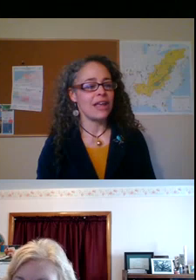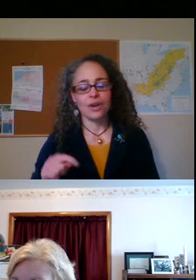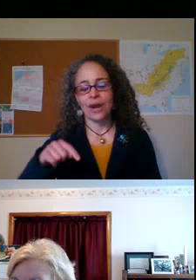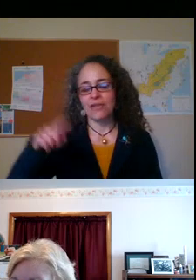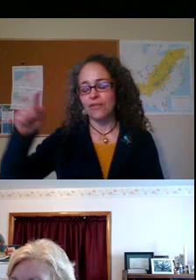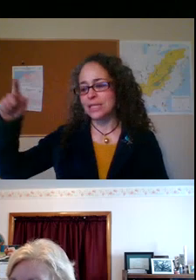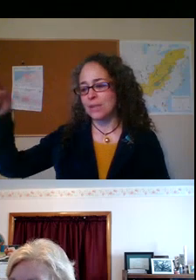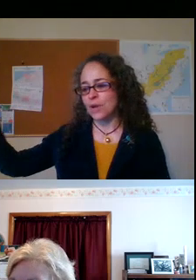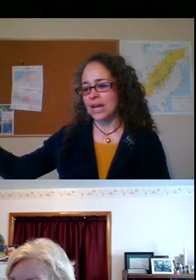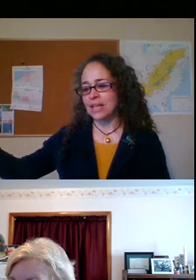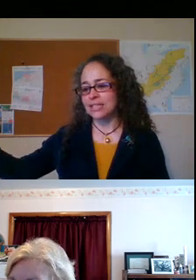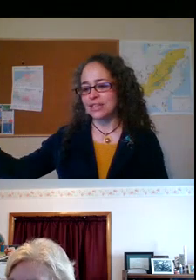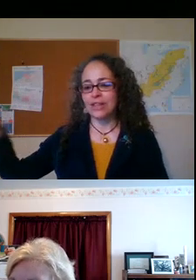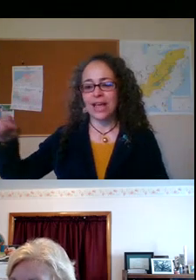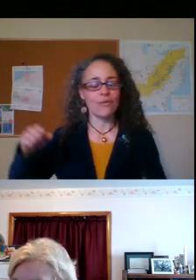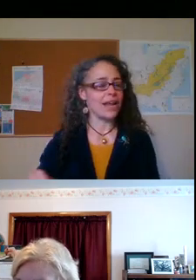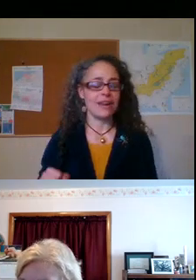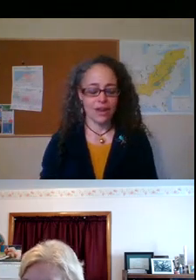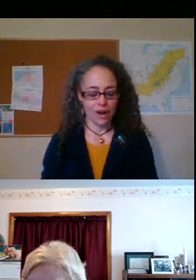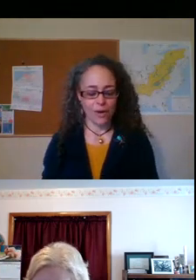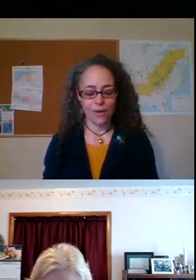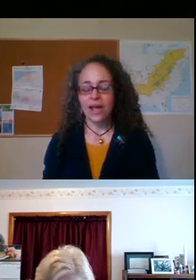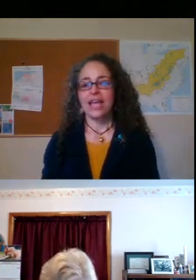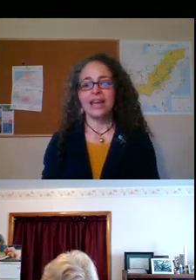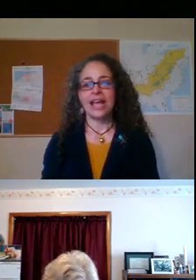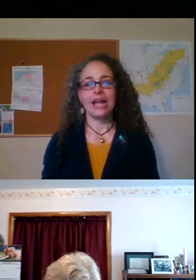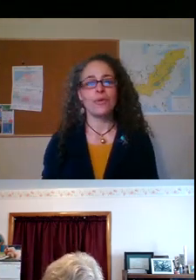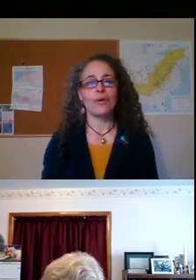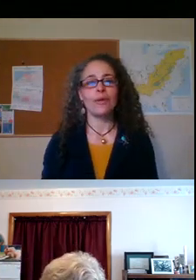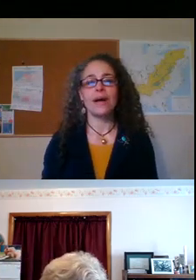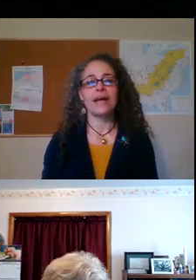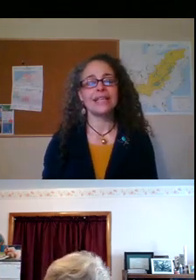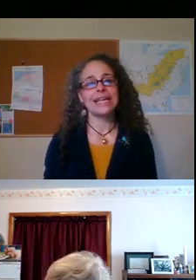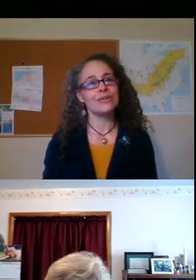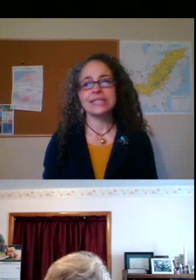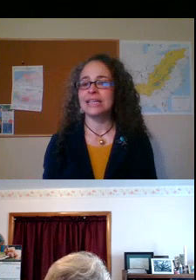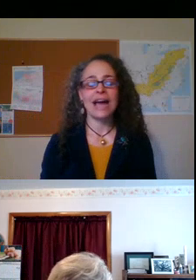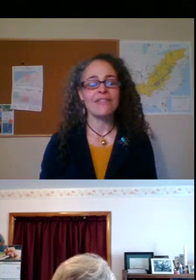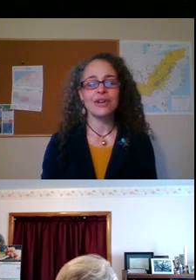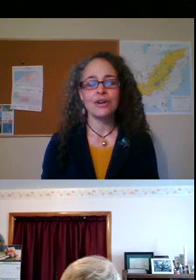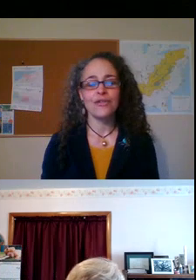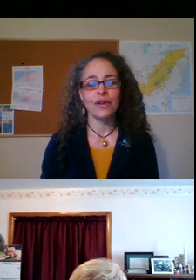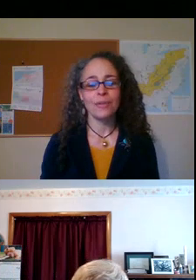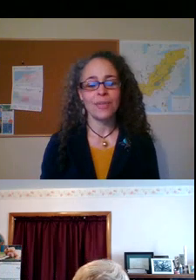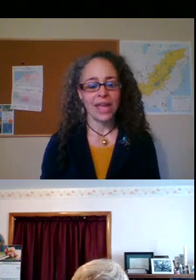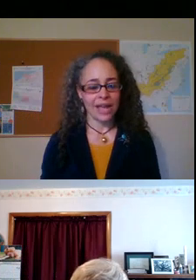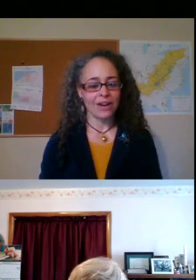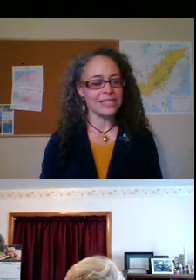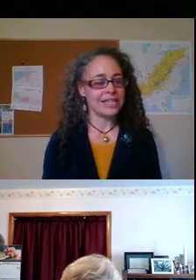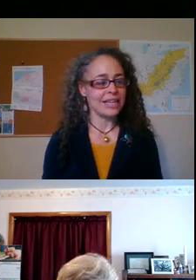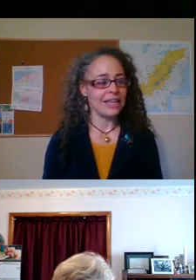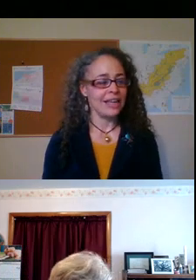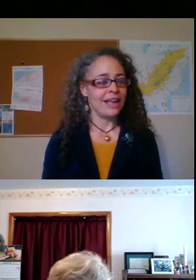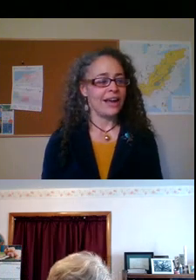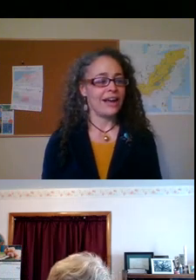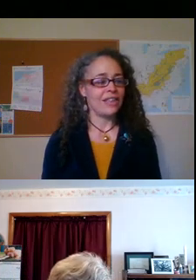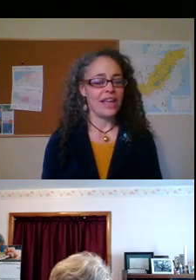$30,000 in a grant from someone else and you're like ready to go in April, but like you still haven't heard from